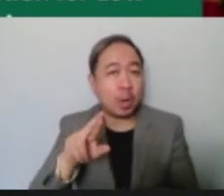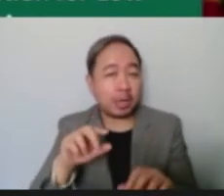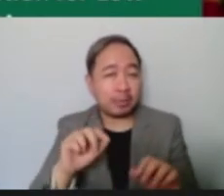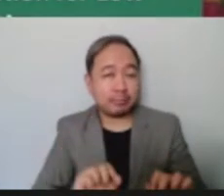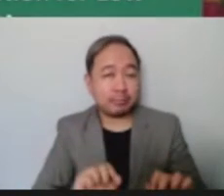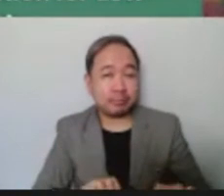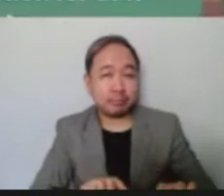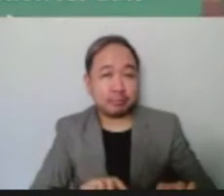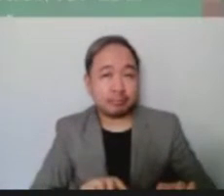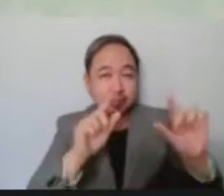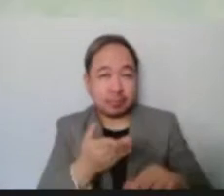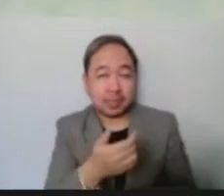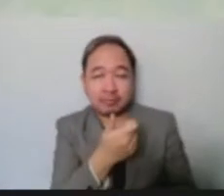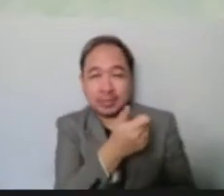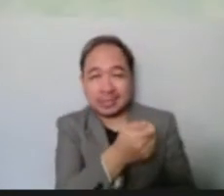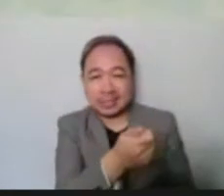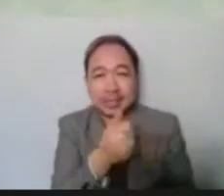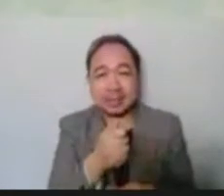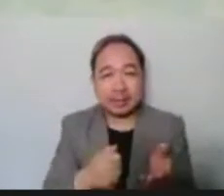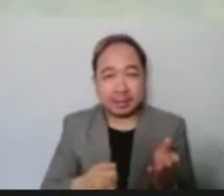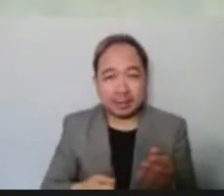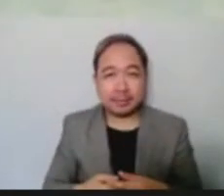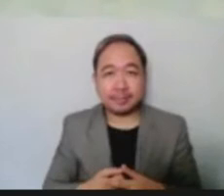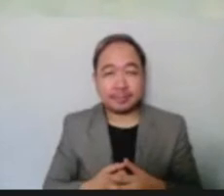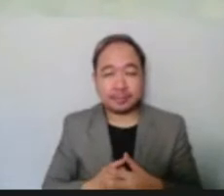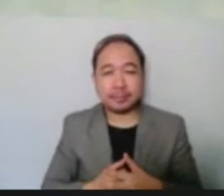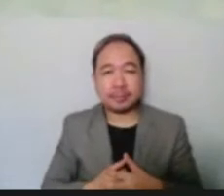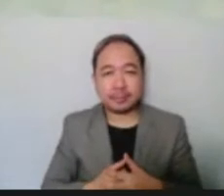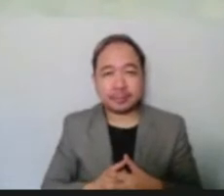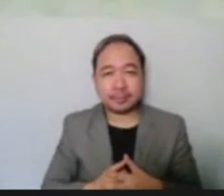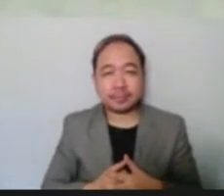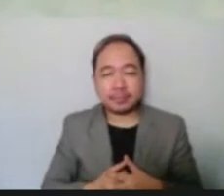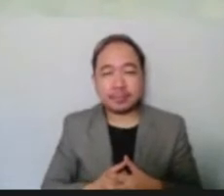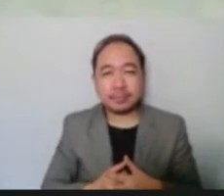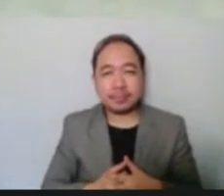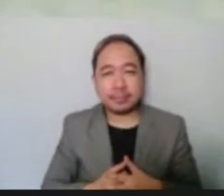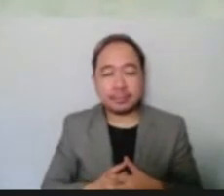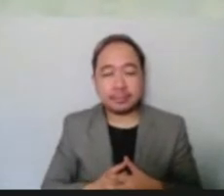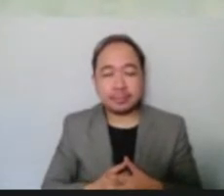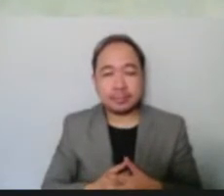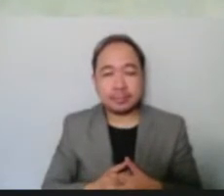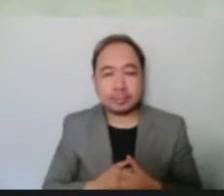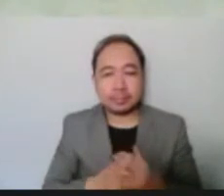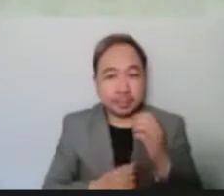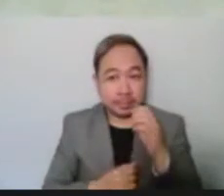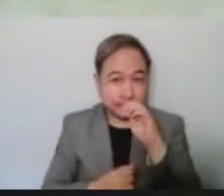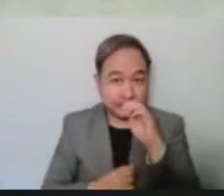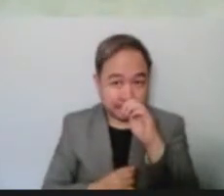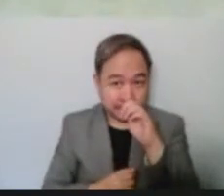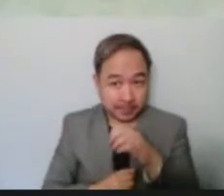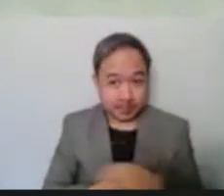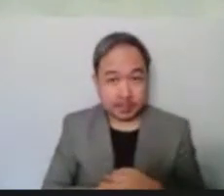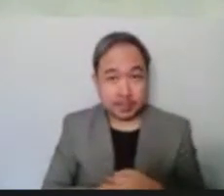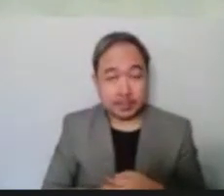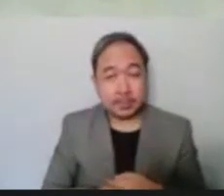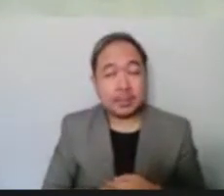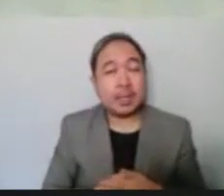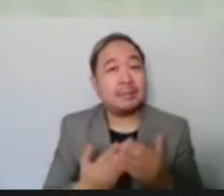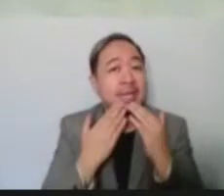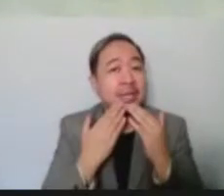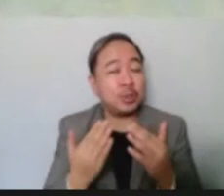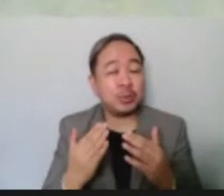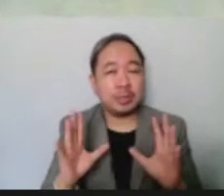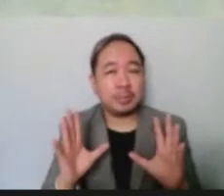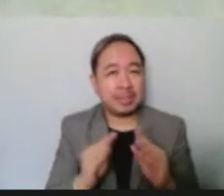screen it's not okay thank you thank you Secretariat the meeting is